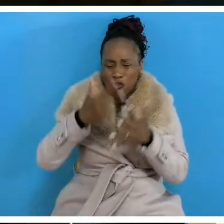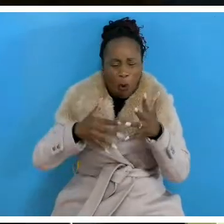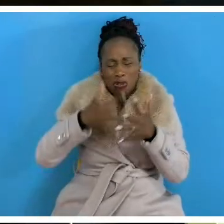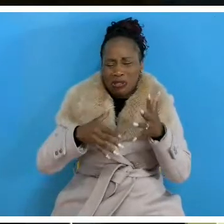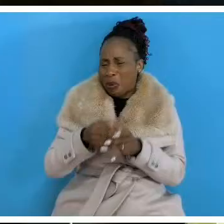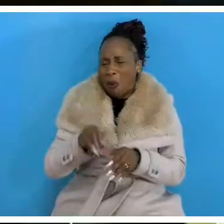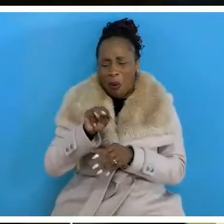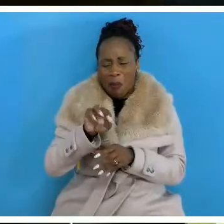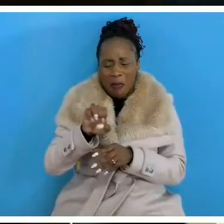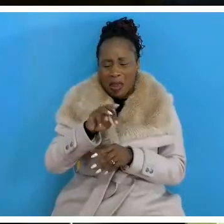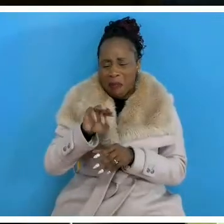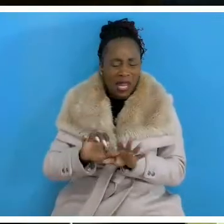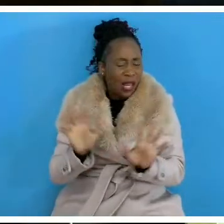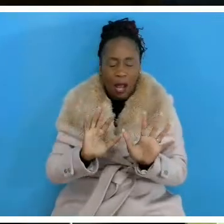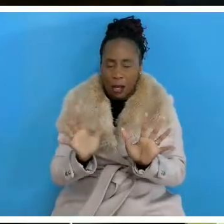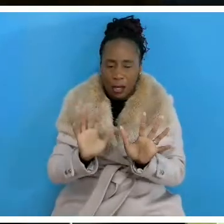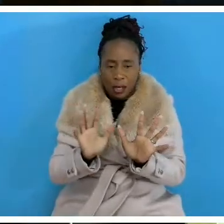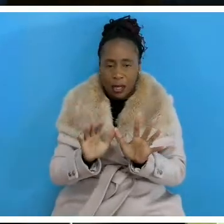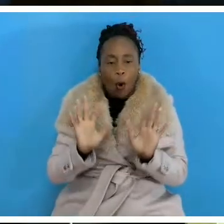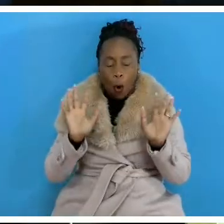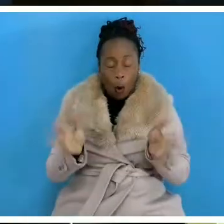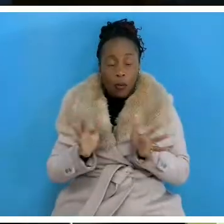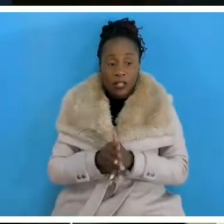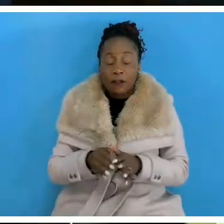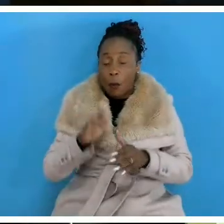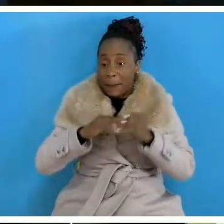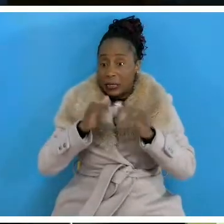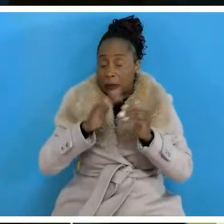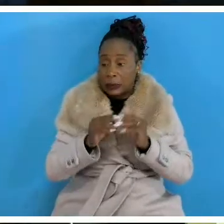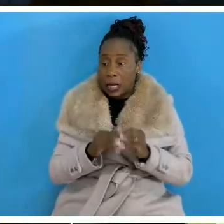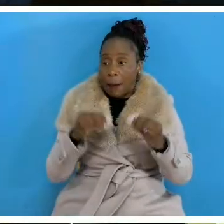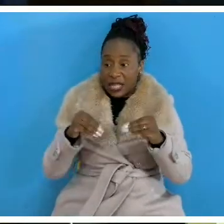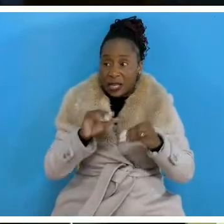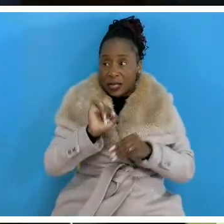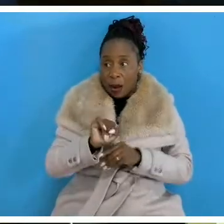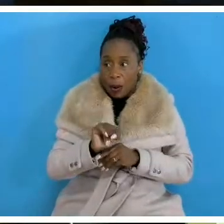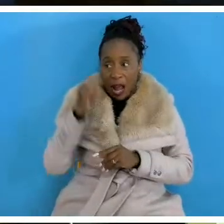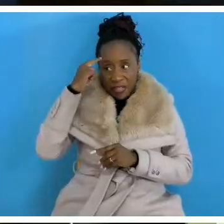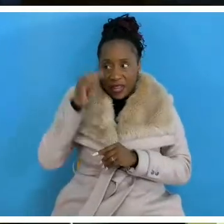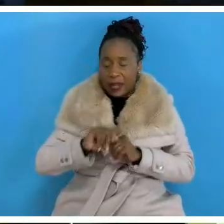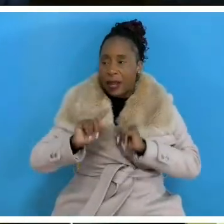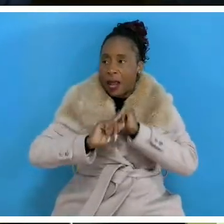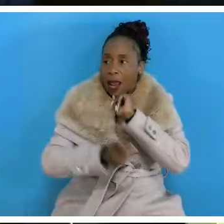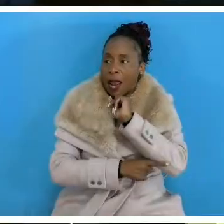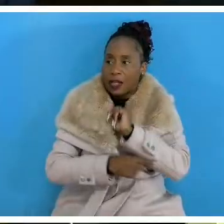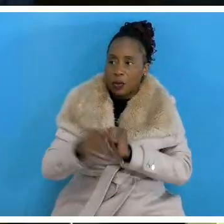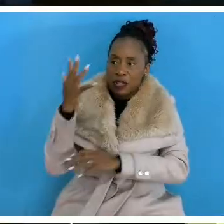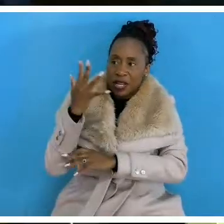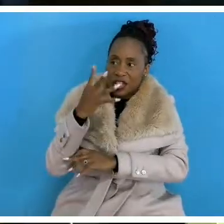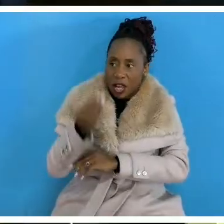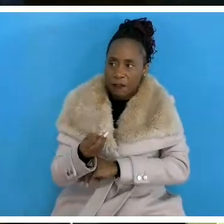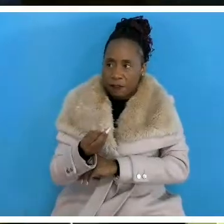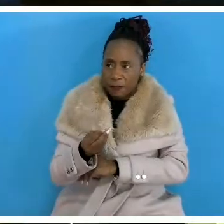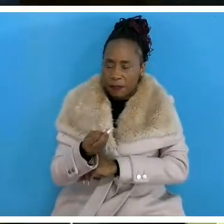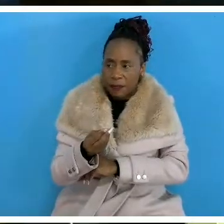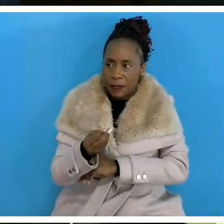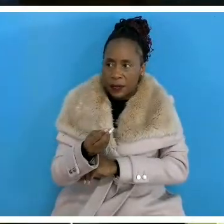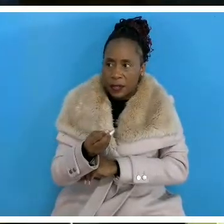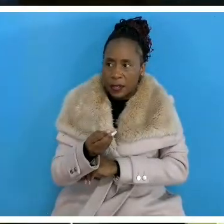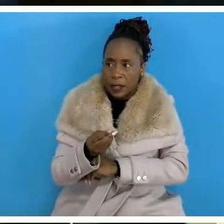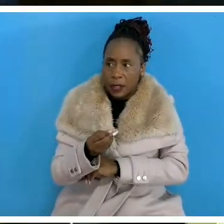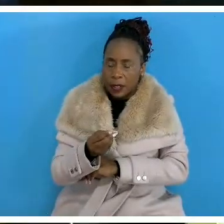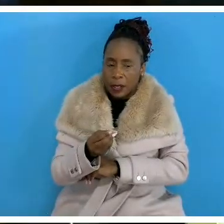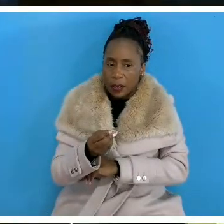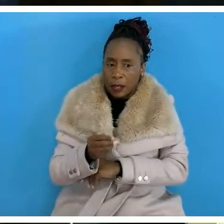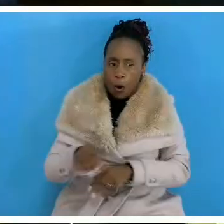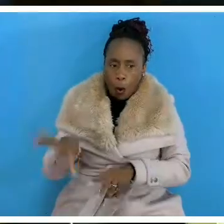stuff. Use it for building your business, please. I think we have our last presentation now. Is that right? Or is that everyone?